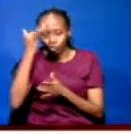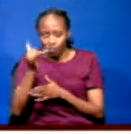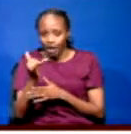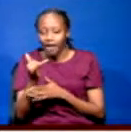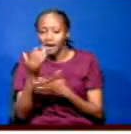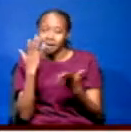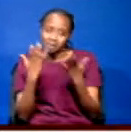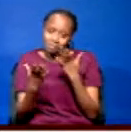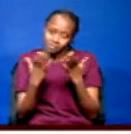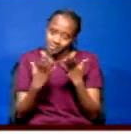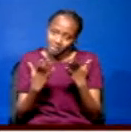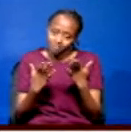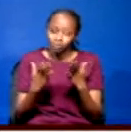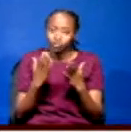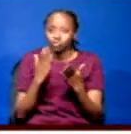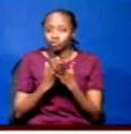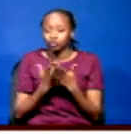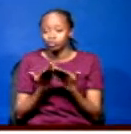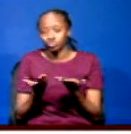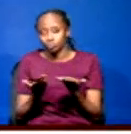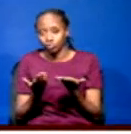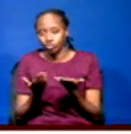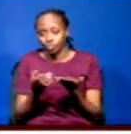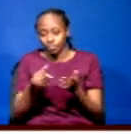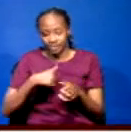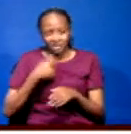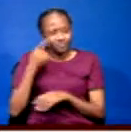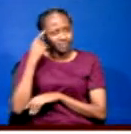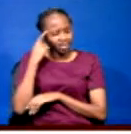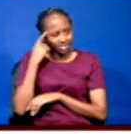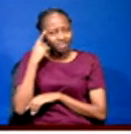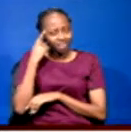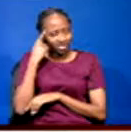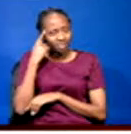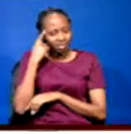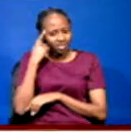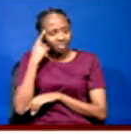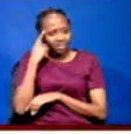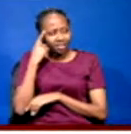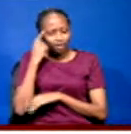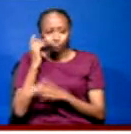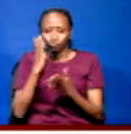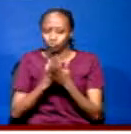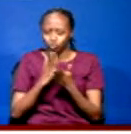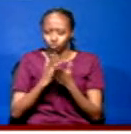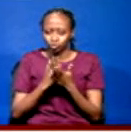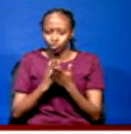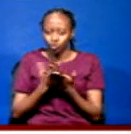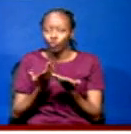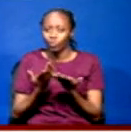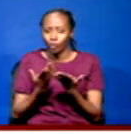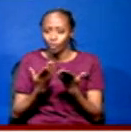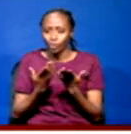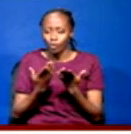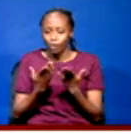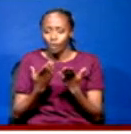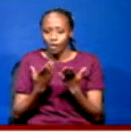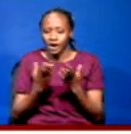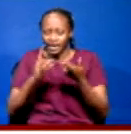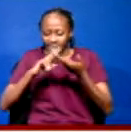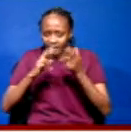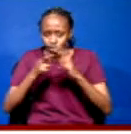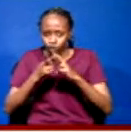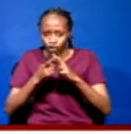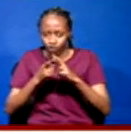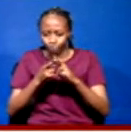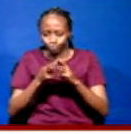and I think through that, the intensity of our relationship, you know,